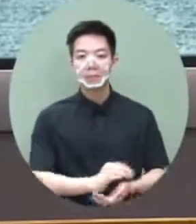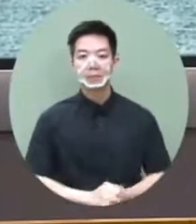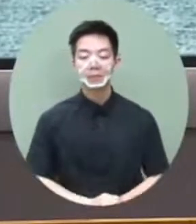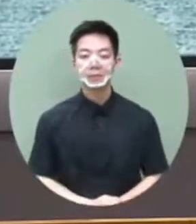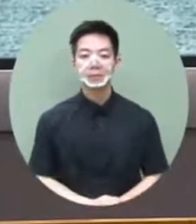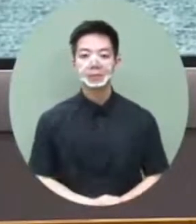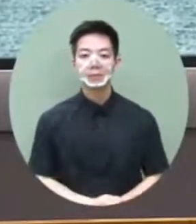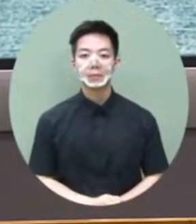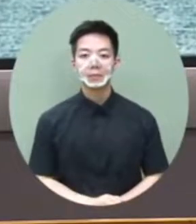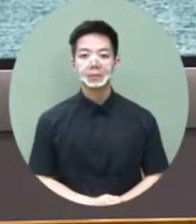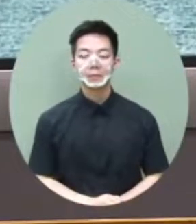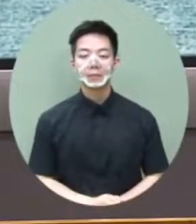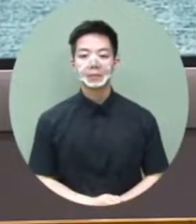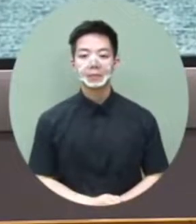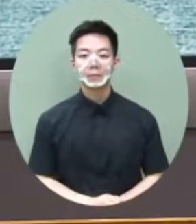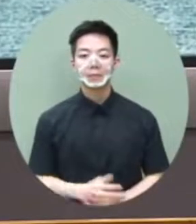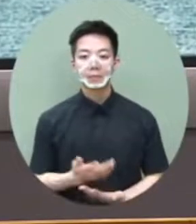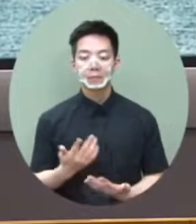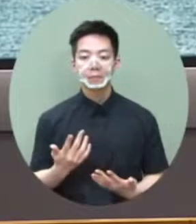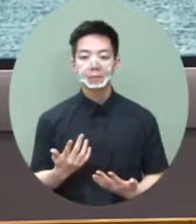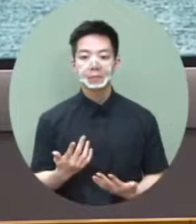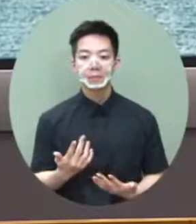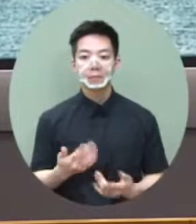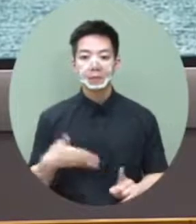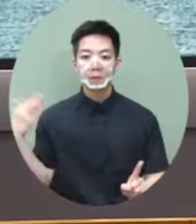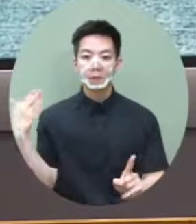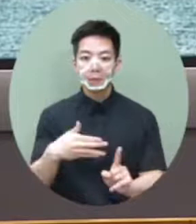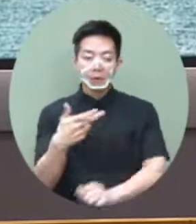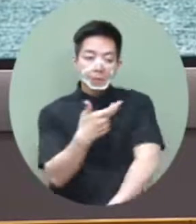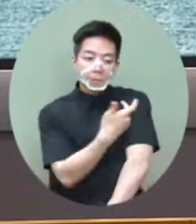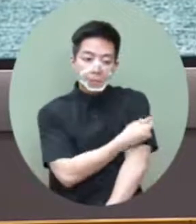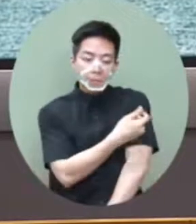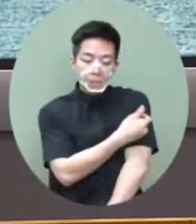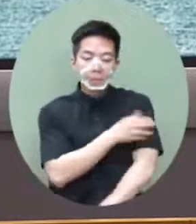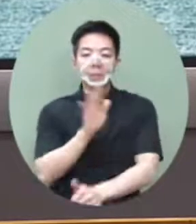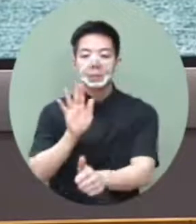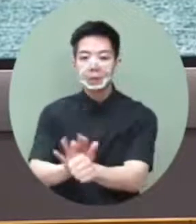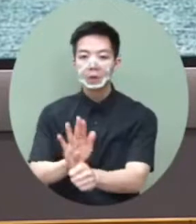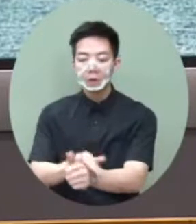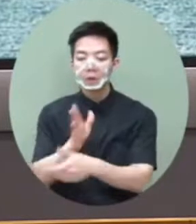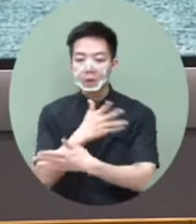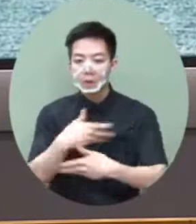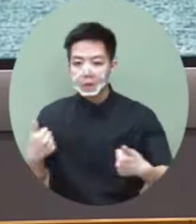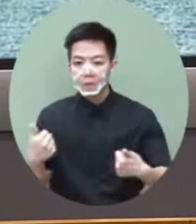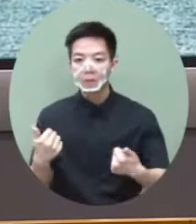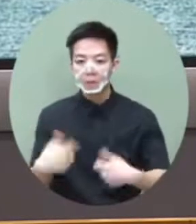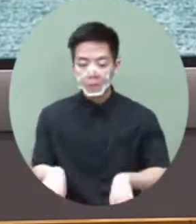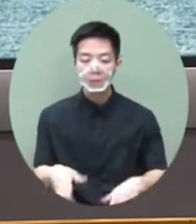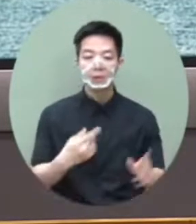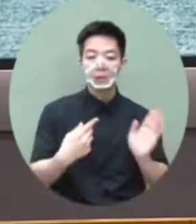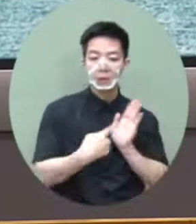expert panel has been monitoring the epidemic development